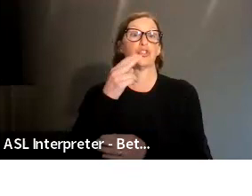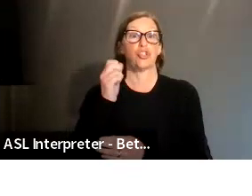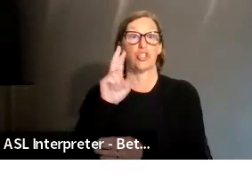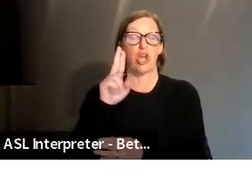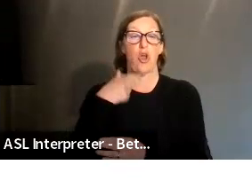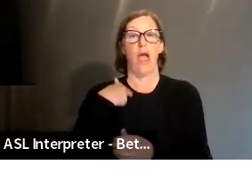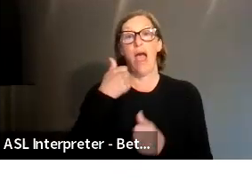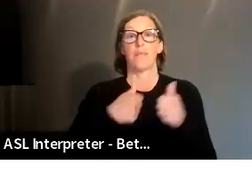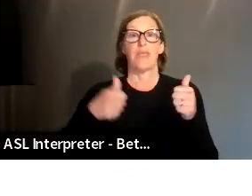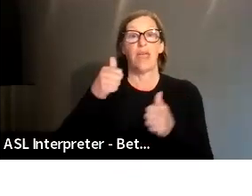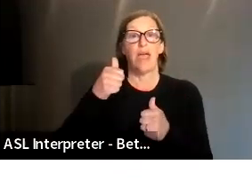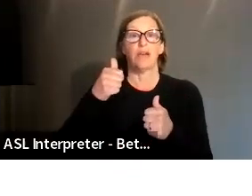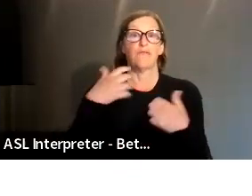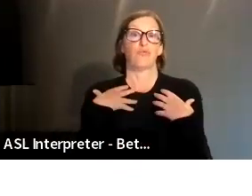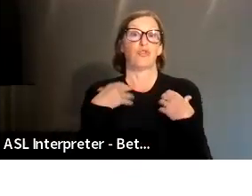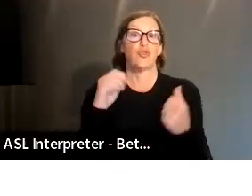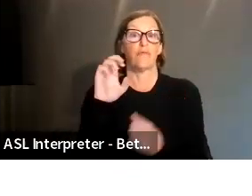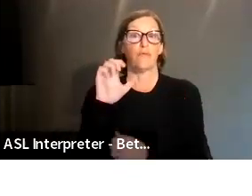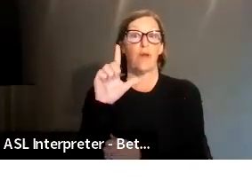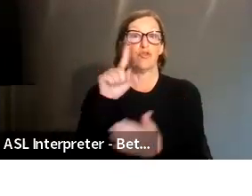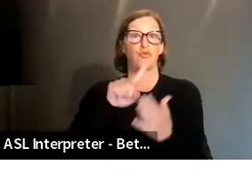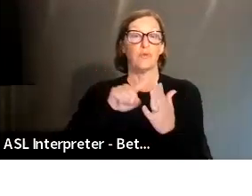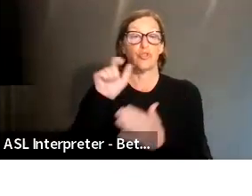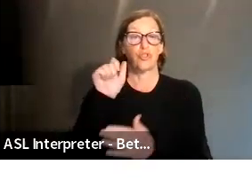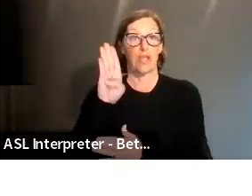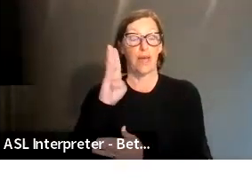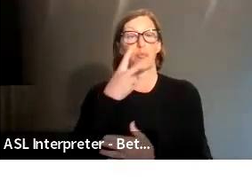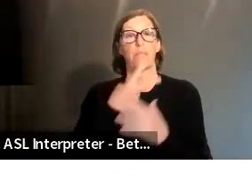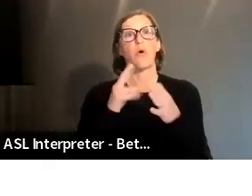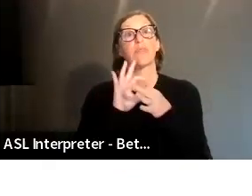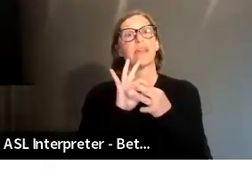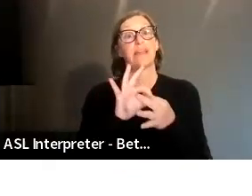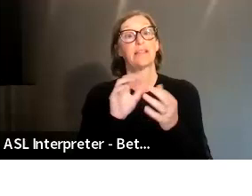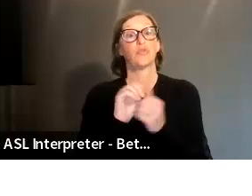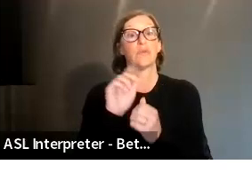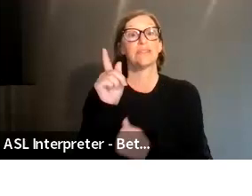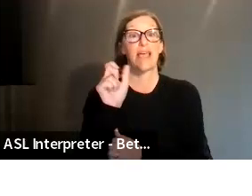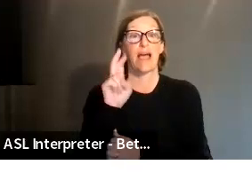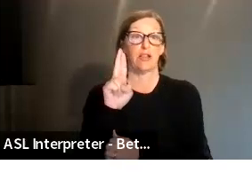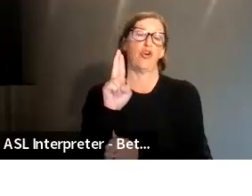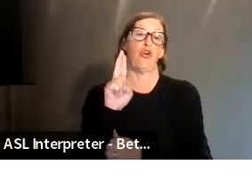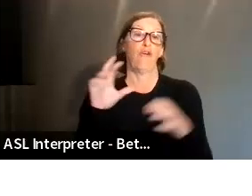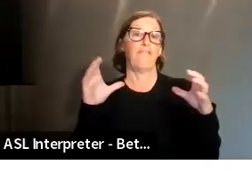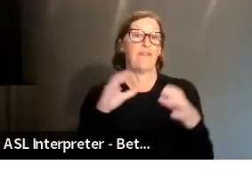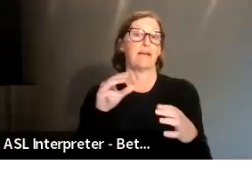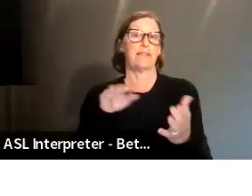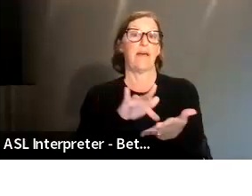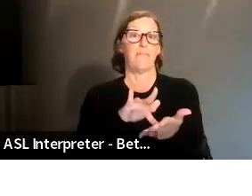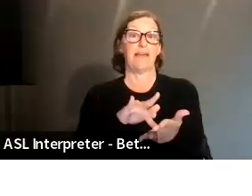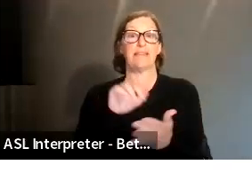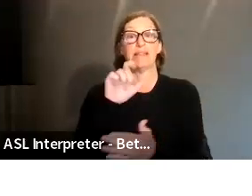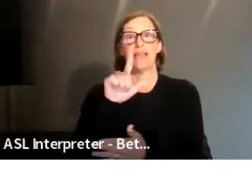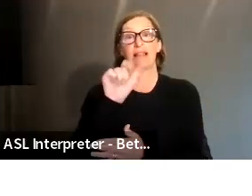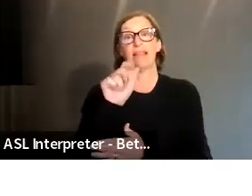Restorative Retinal Research Laboratory at Sheba, and we're both affiliated also with the Sackler Faculty of Medicine at Tel Aviv University.